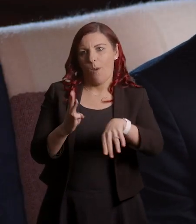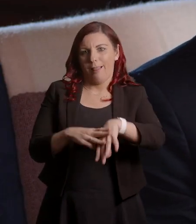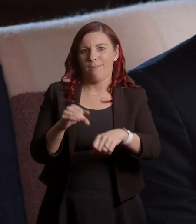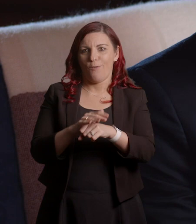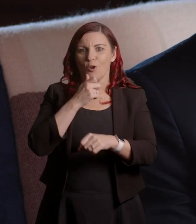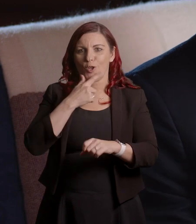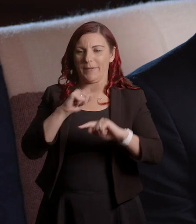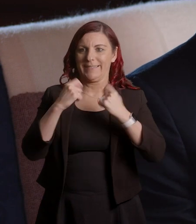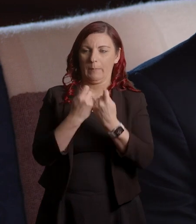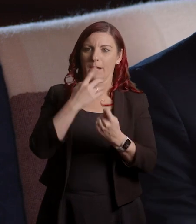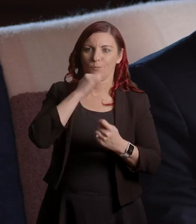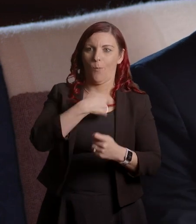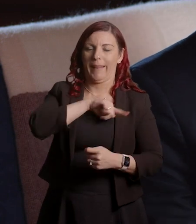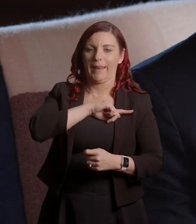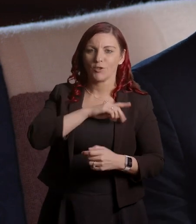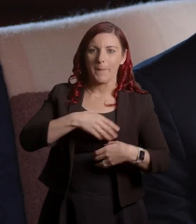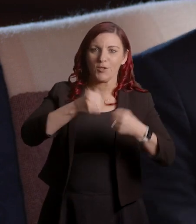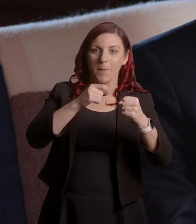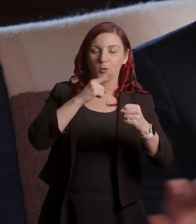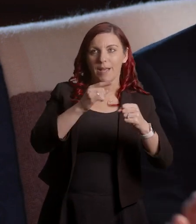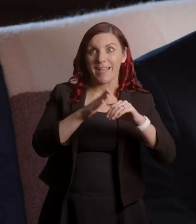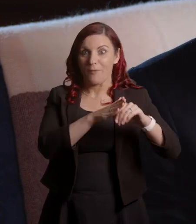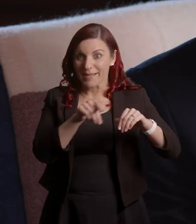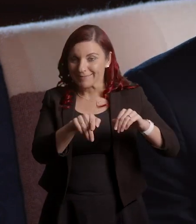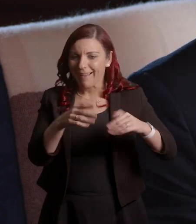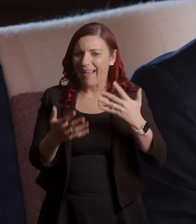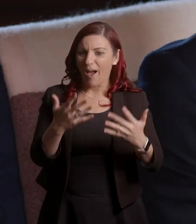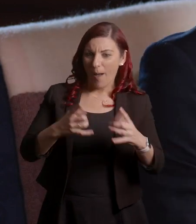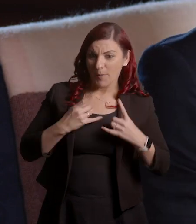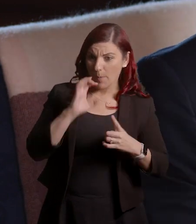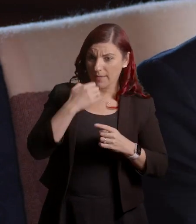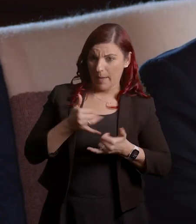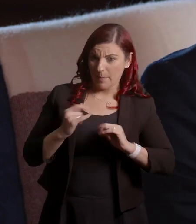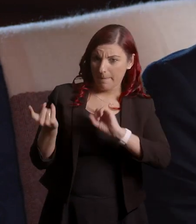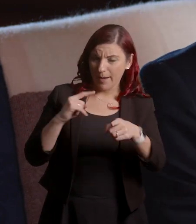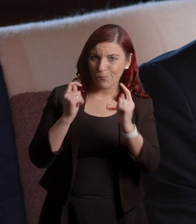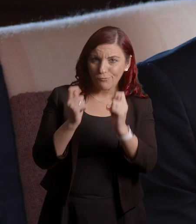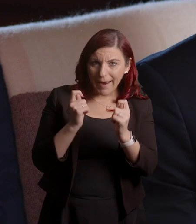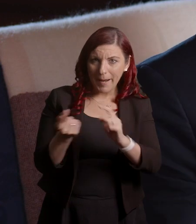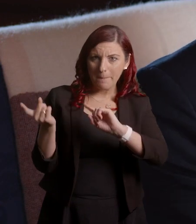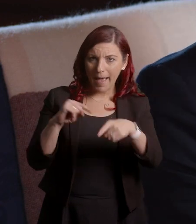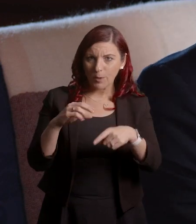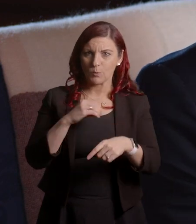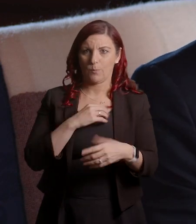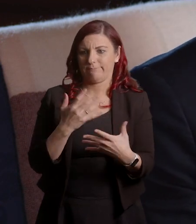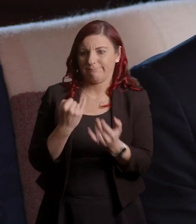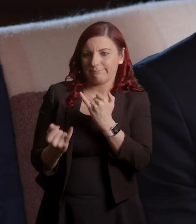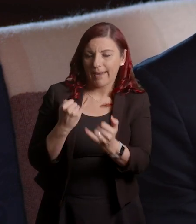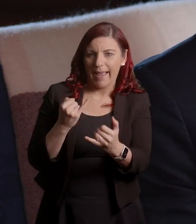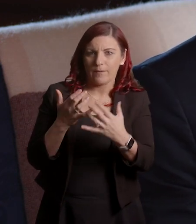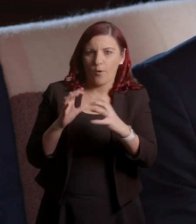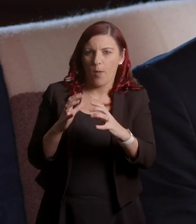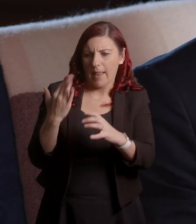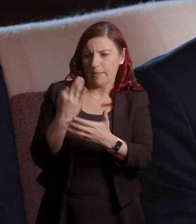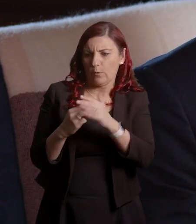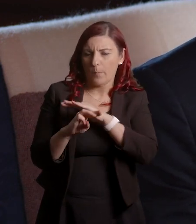this Dublin team that there was a championship, but how happy are you, aside from that, I guess, having gone back, being able to go back to training, being able to go back to